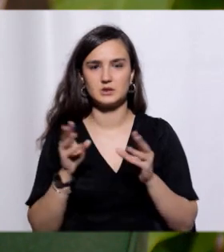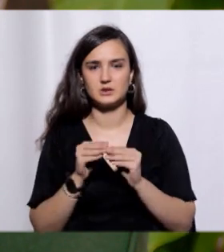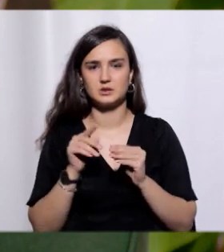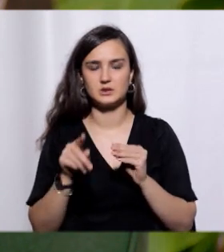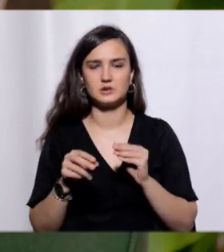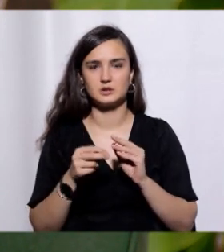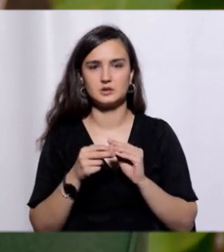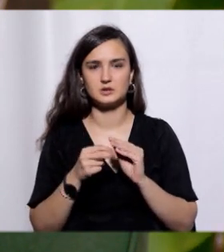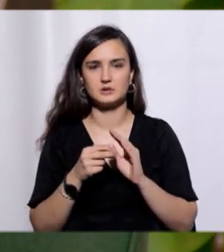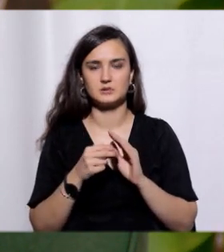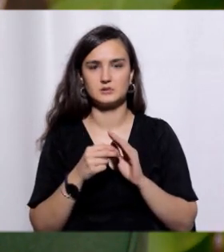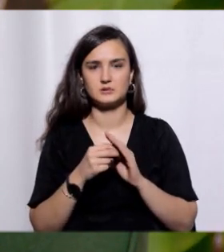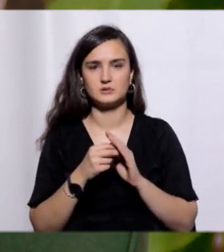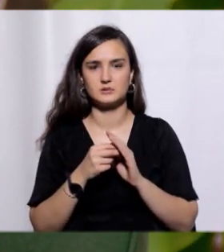In